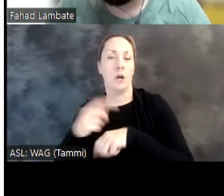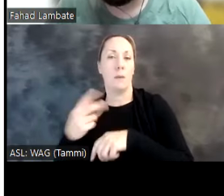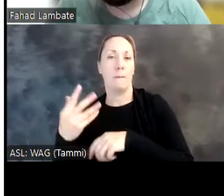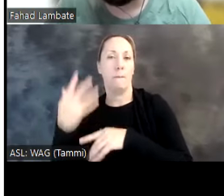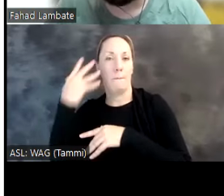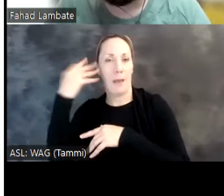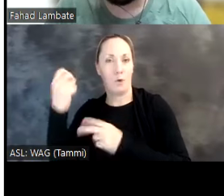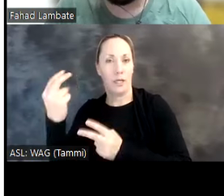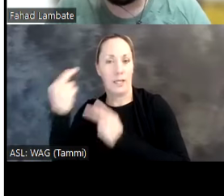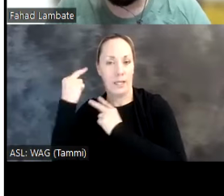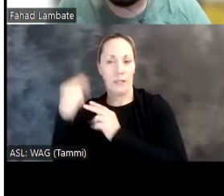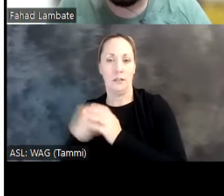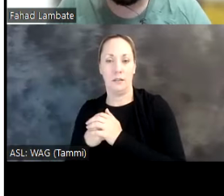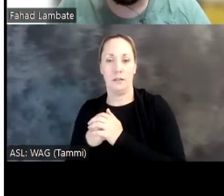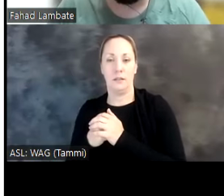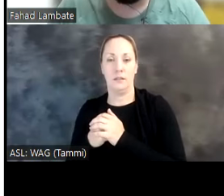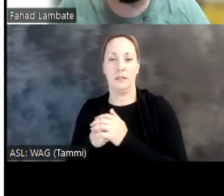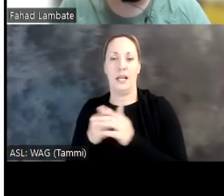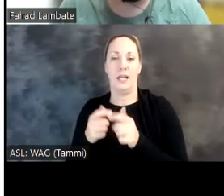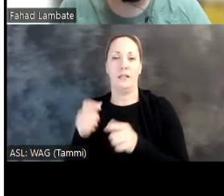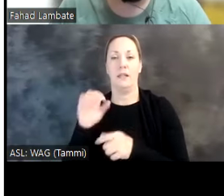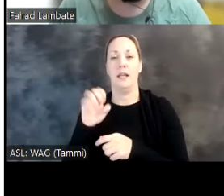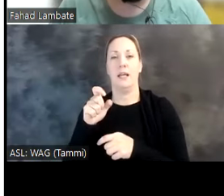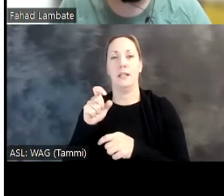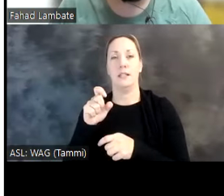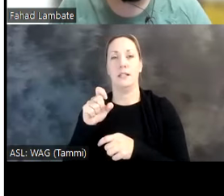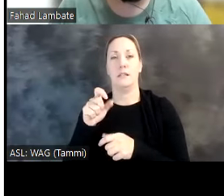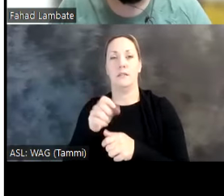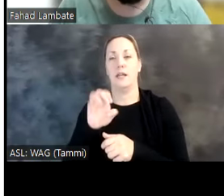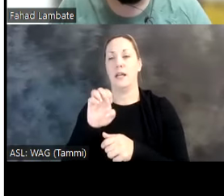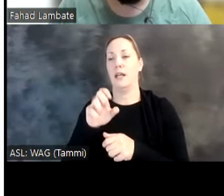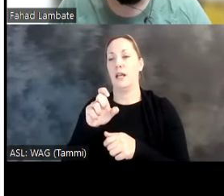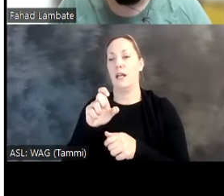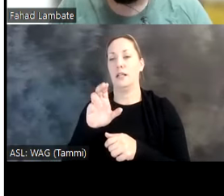executive process limitations as well.